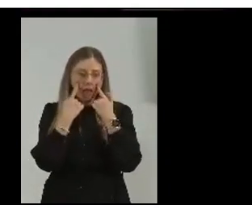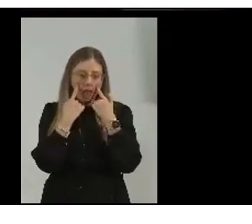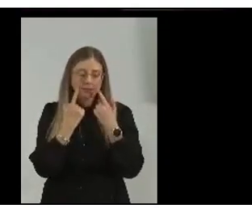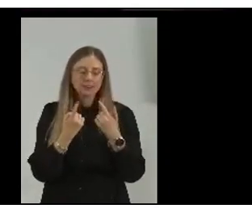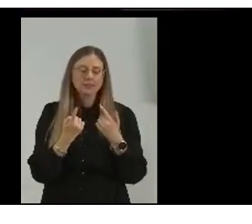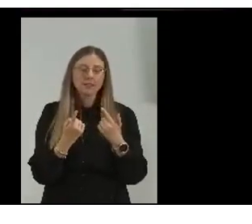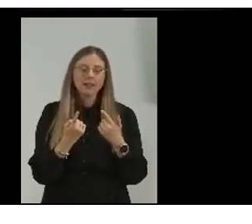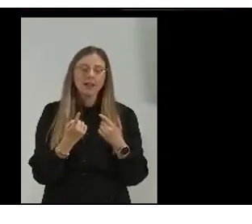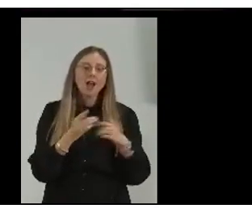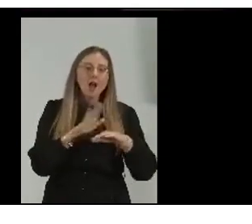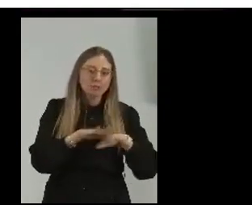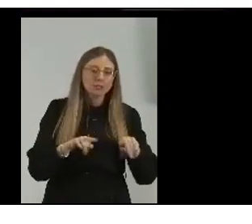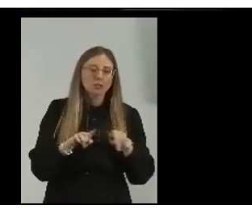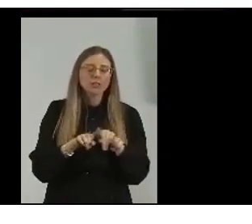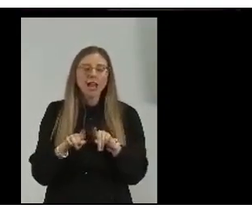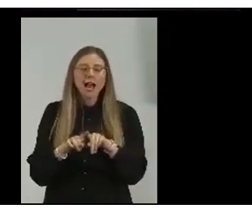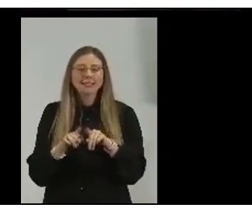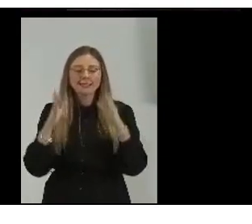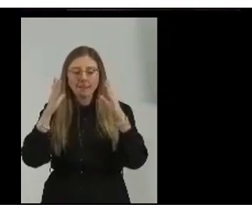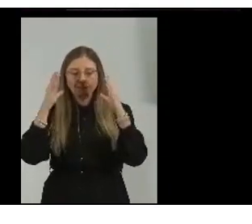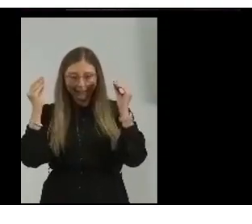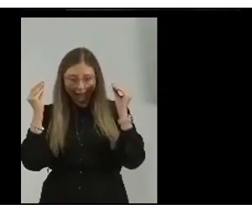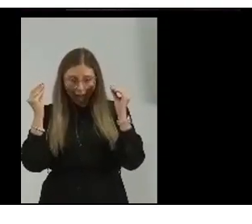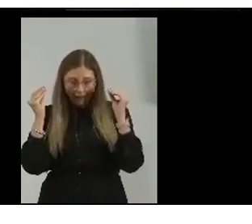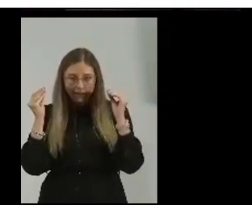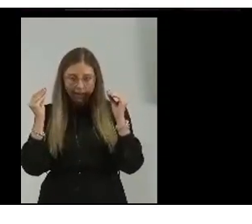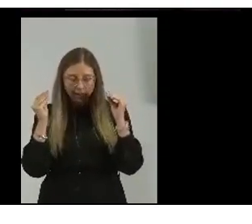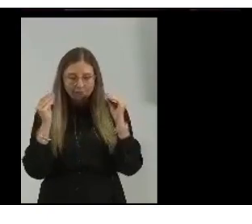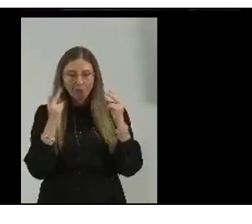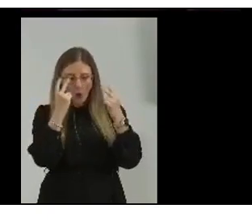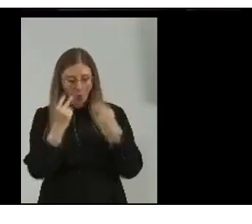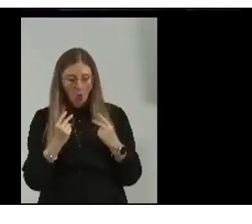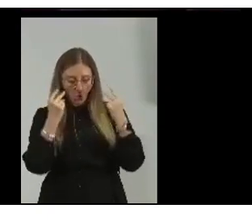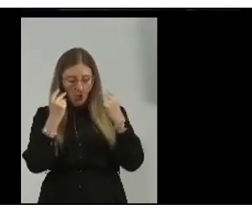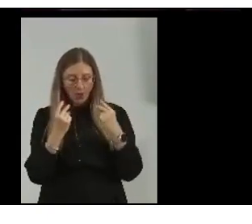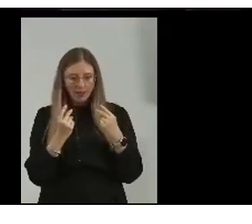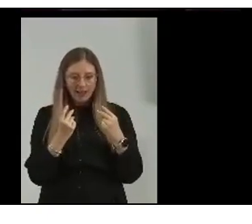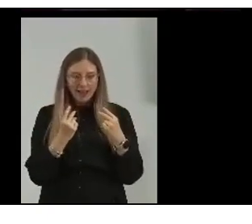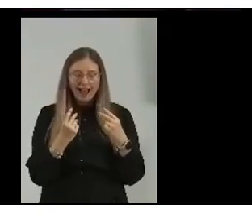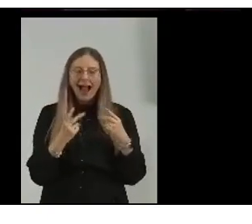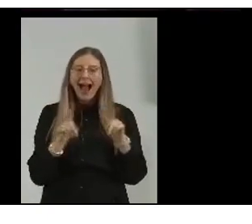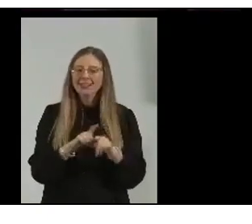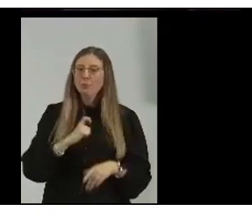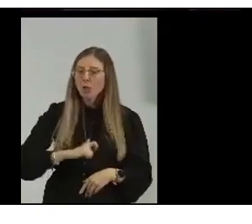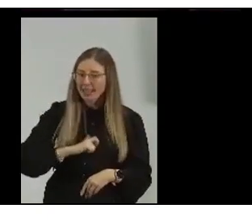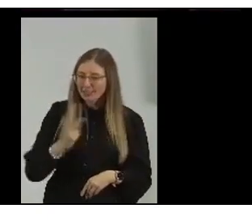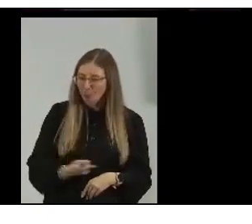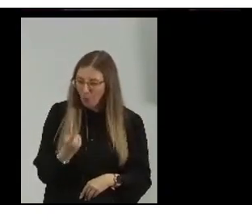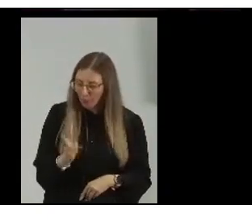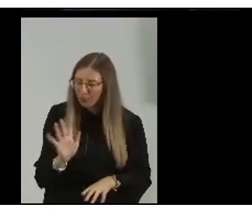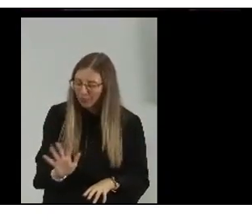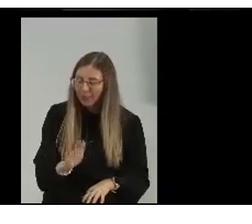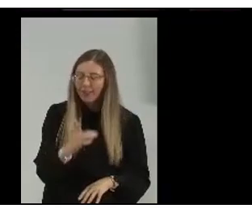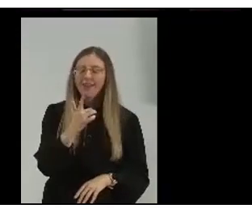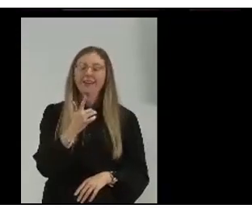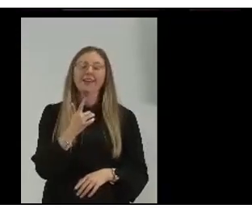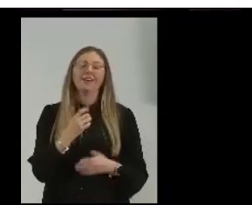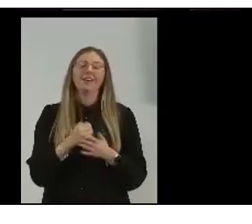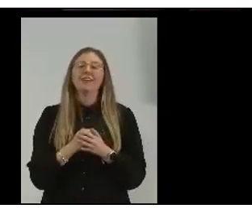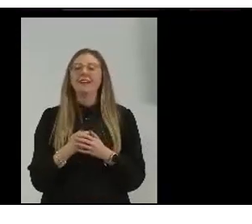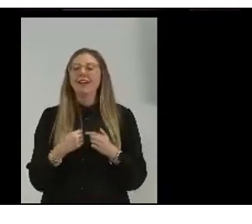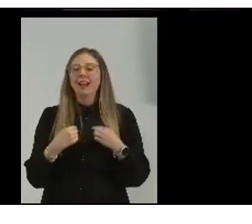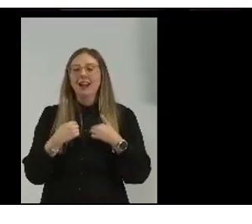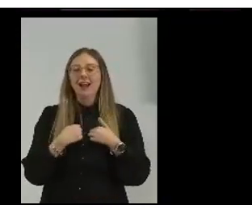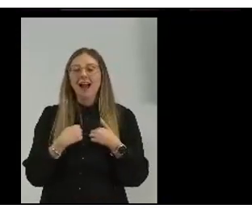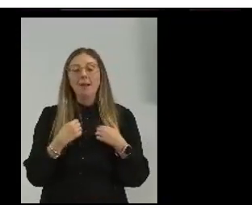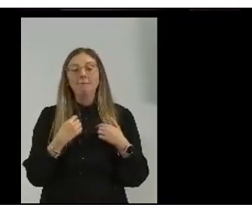British Mexican look, and that also not look, but also personality. So I can tell you,